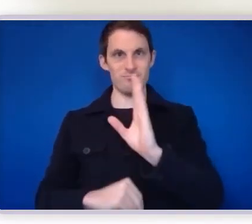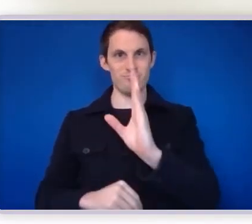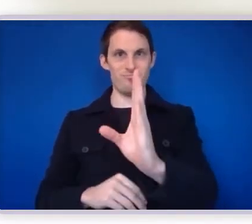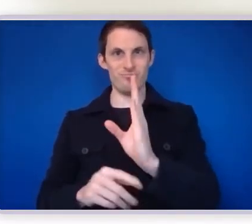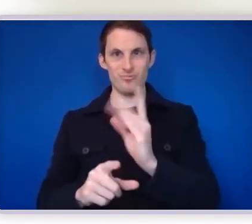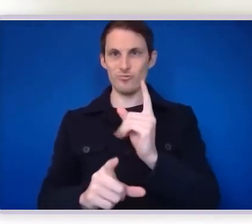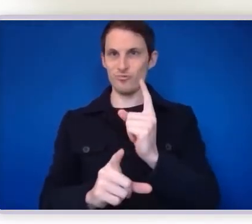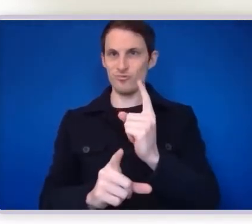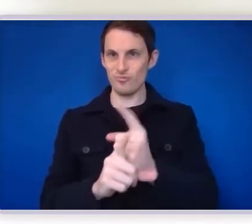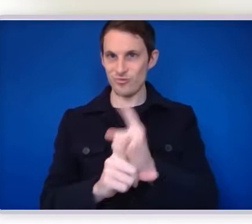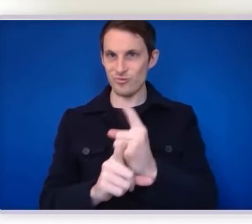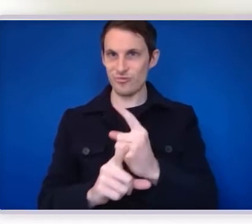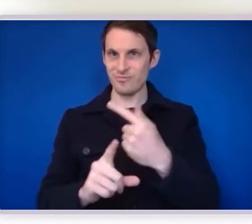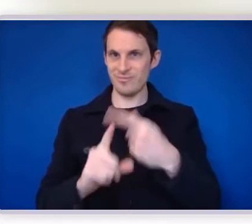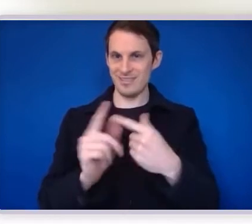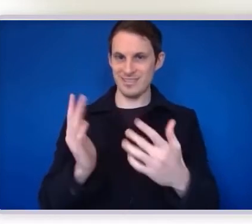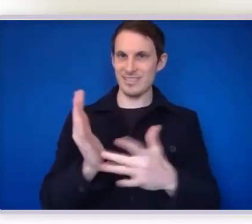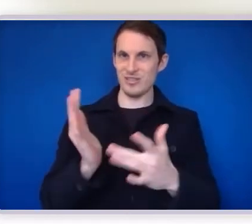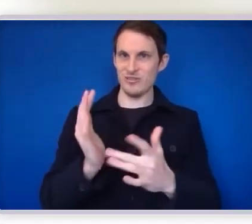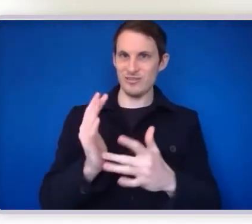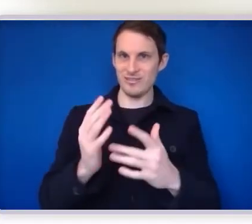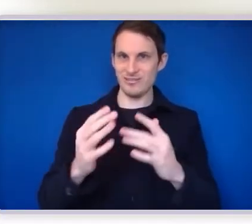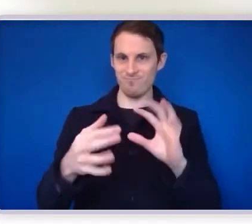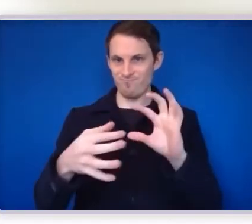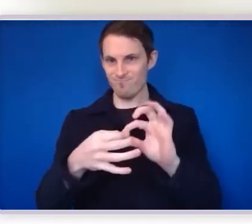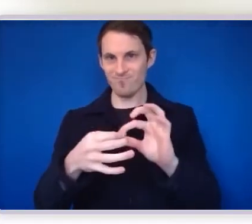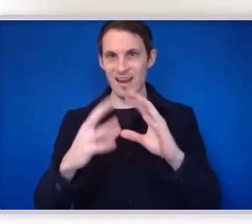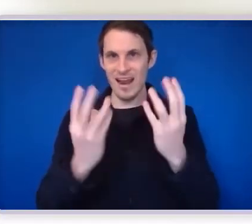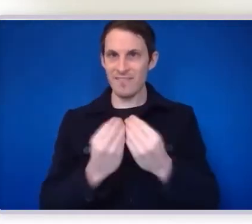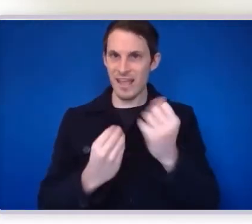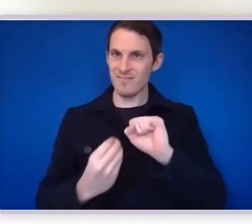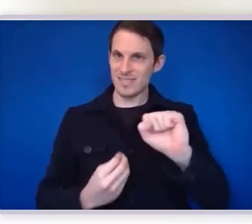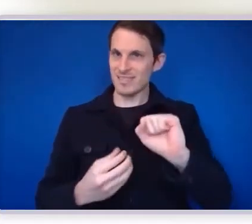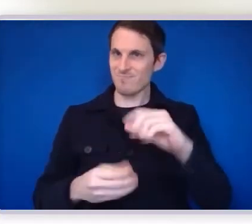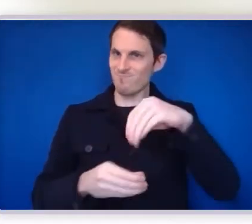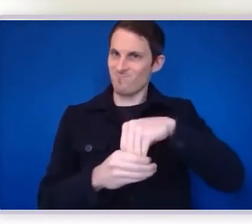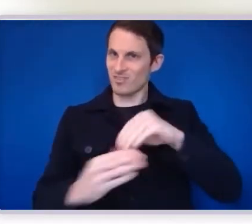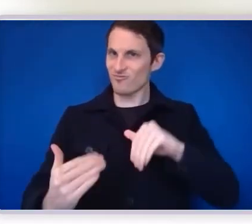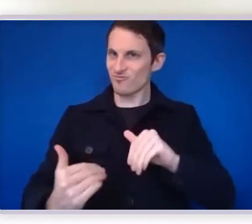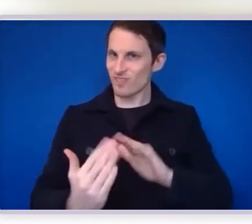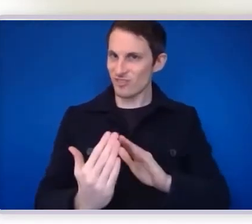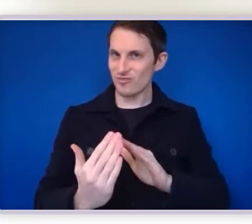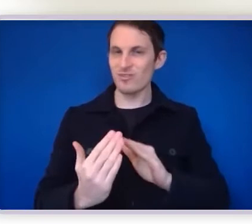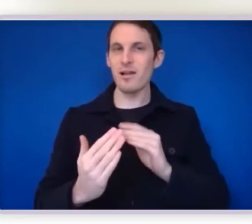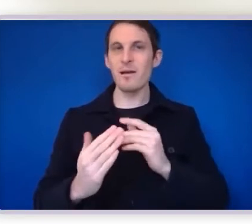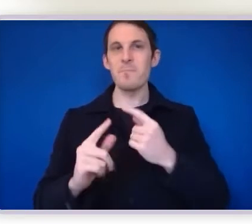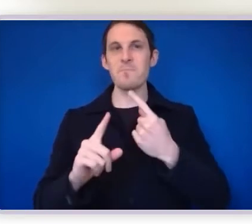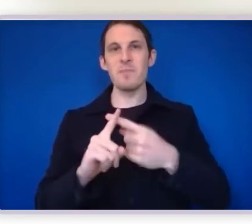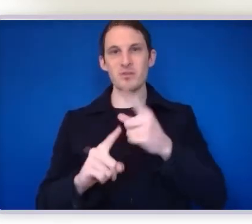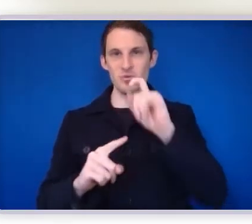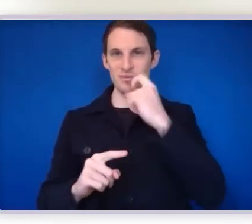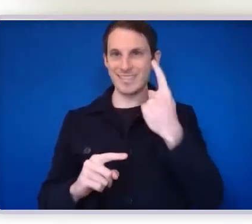all the technology that requires is its own challenge. And meanwhile, you're going to be seeing some slides